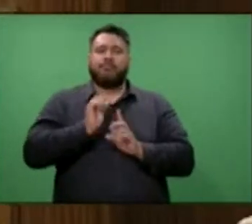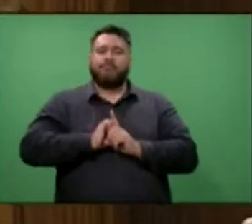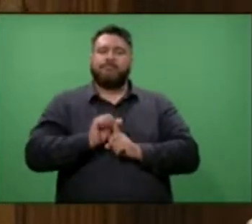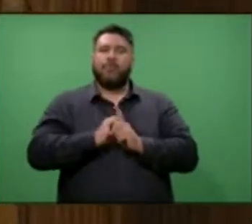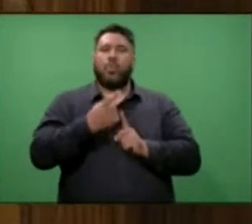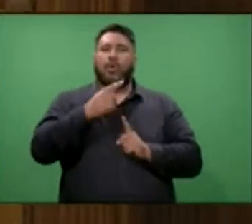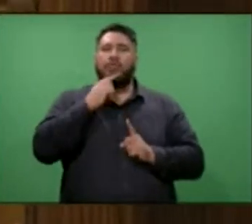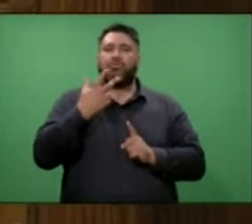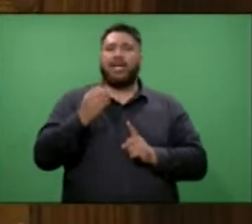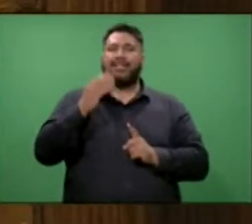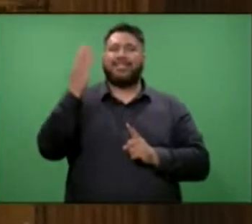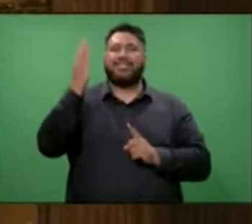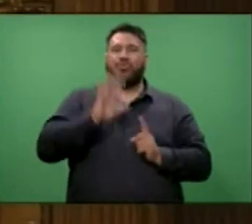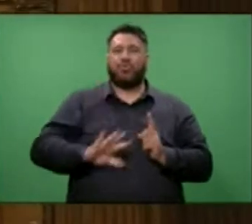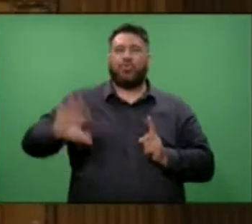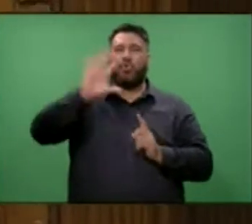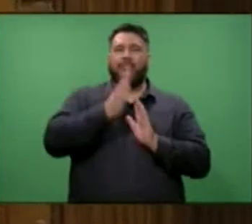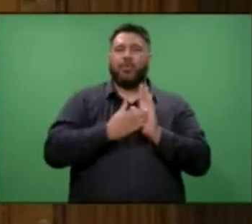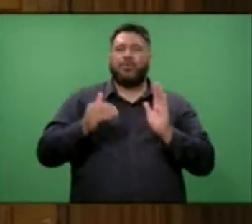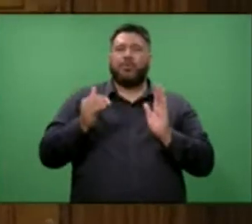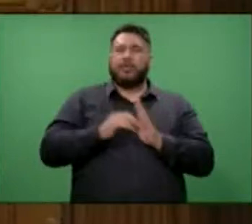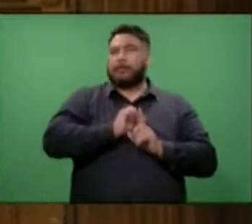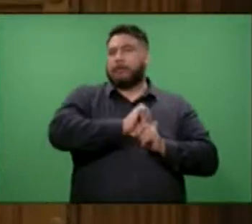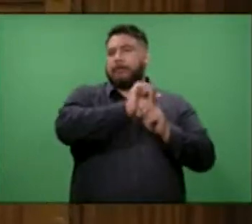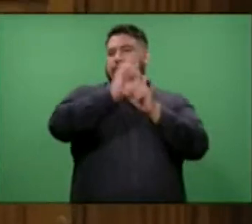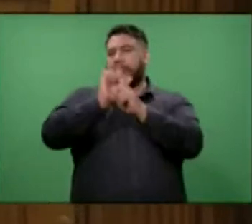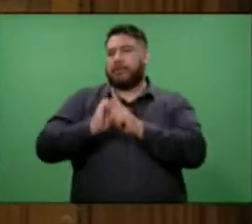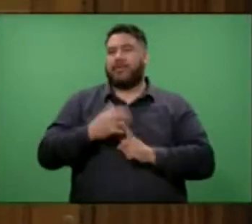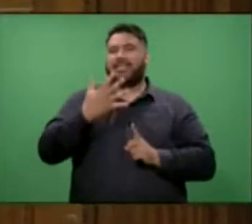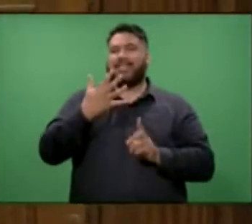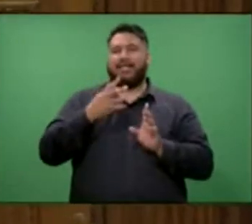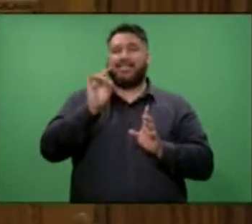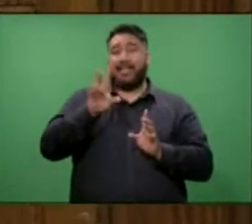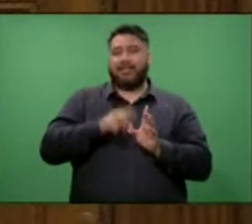180 schools right across the country over the next 10 years.